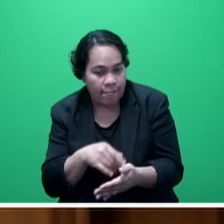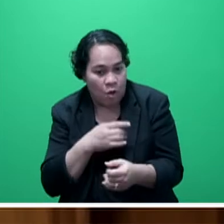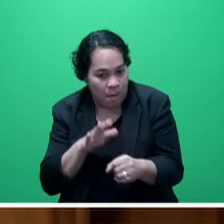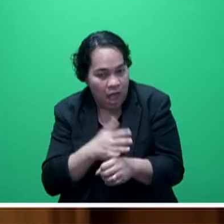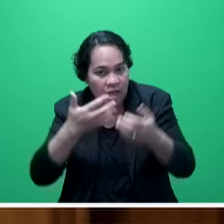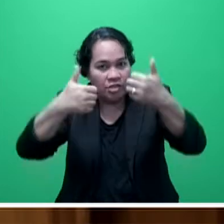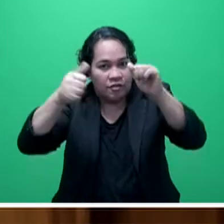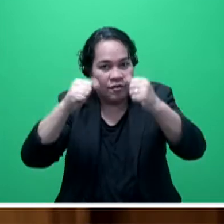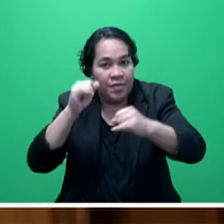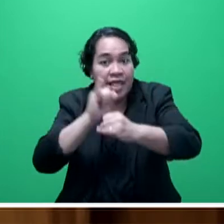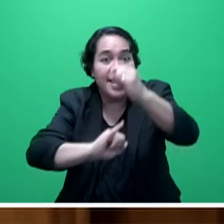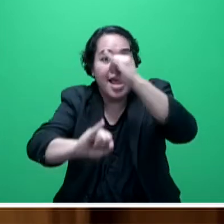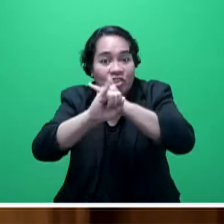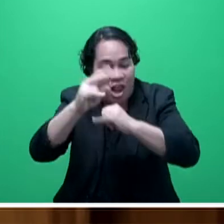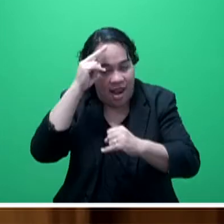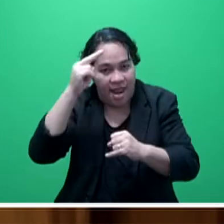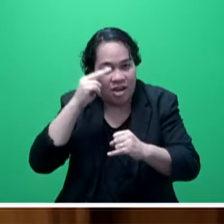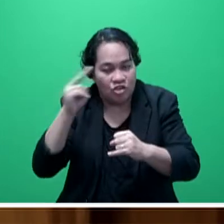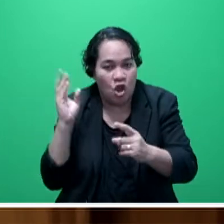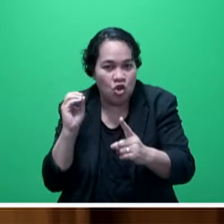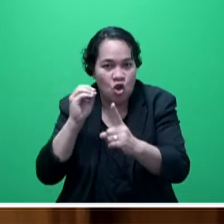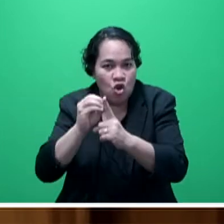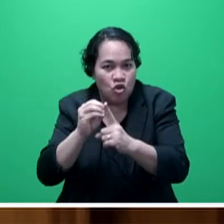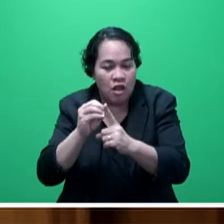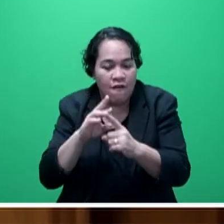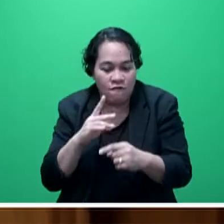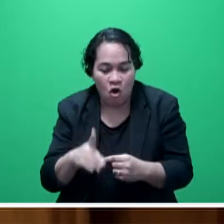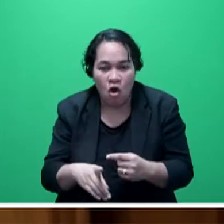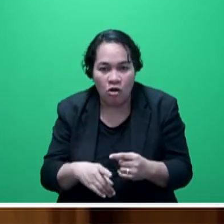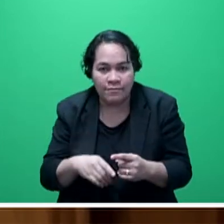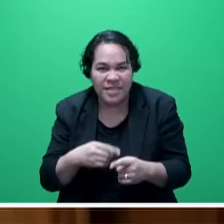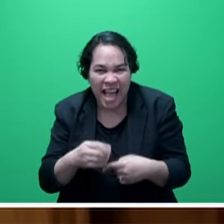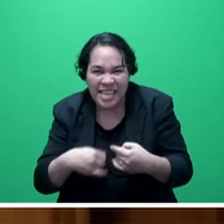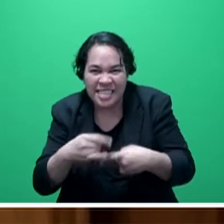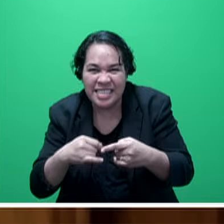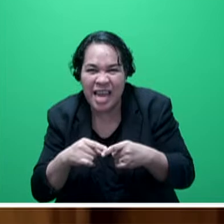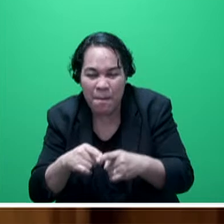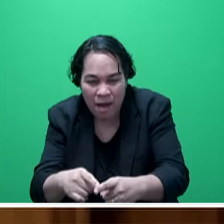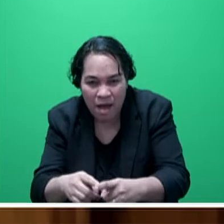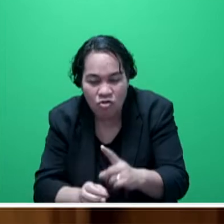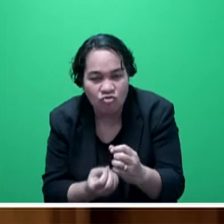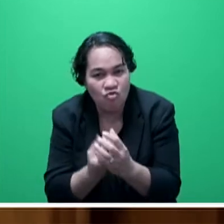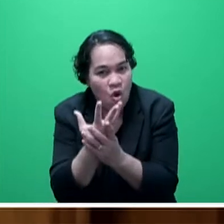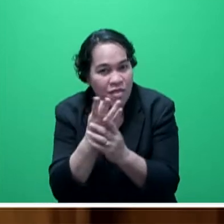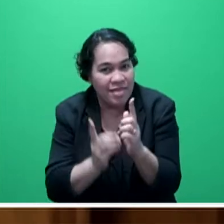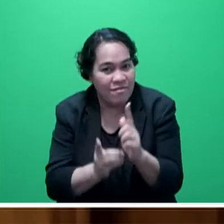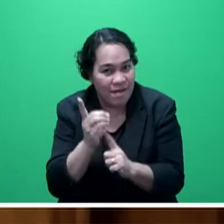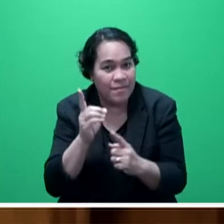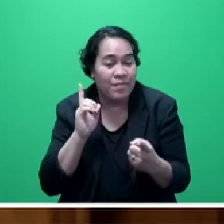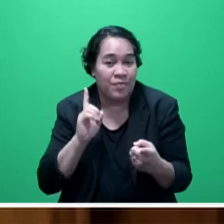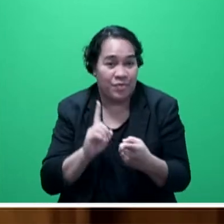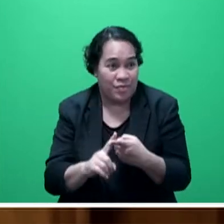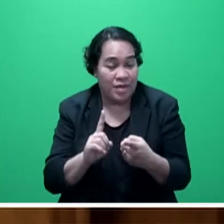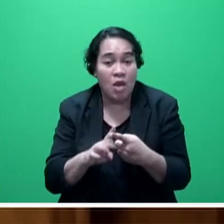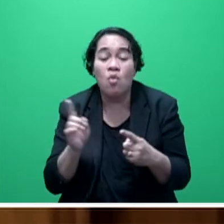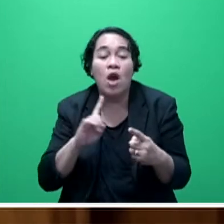international goals geared at sustainable growth development. These goals include addressing poverty and